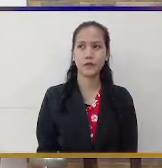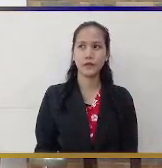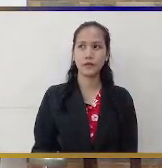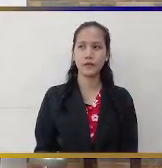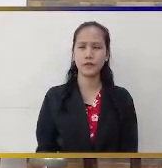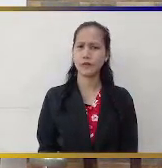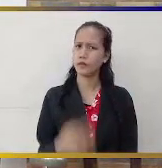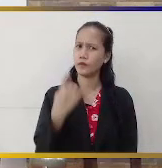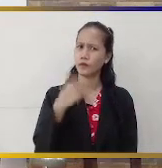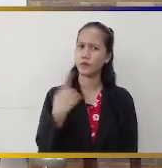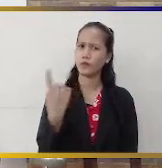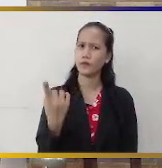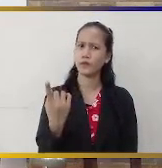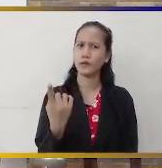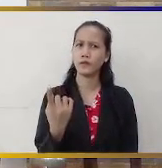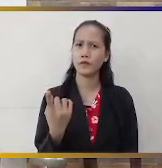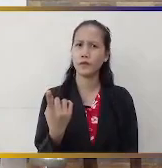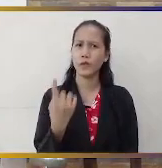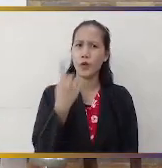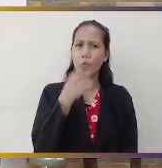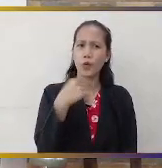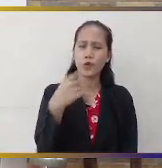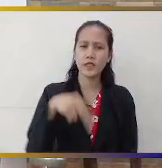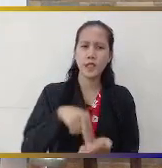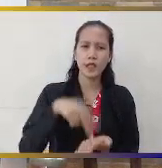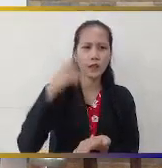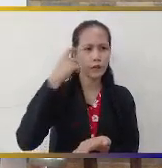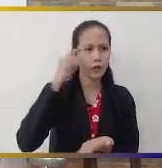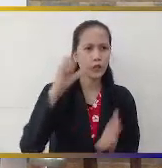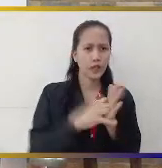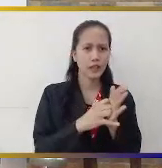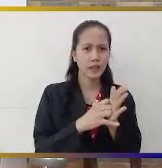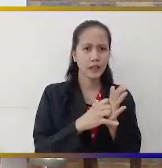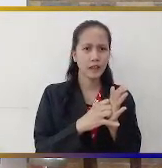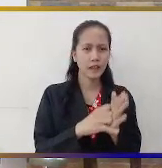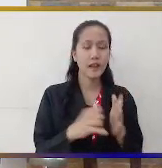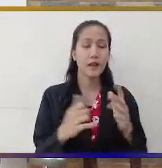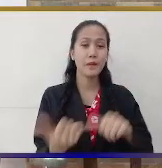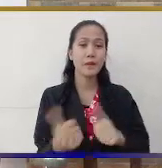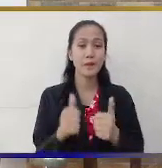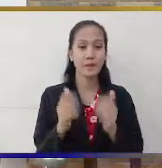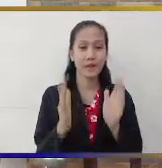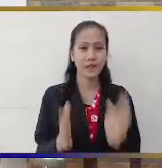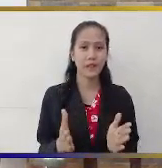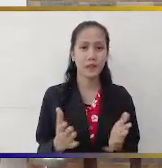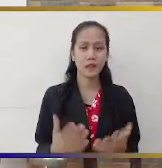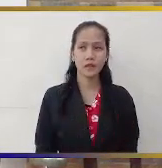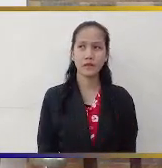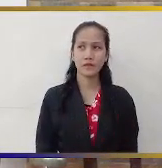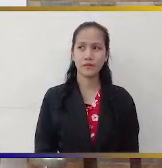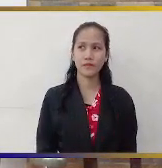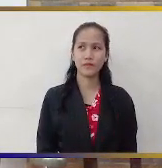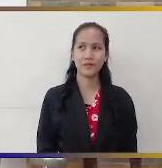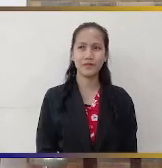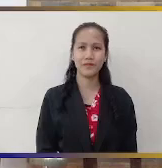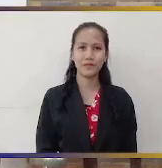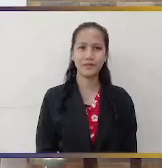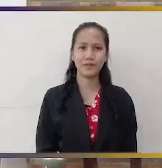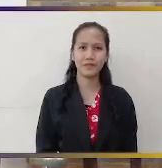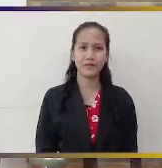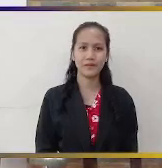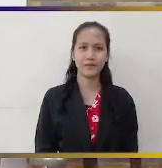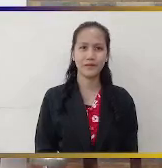that? The Baptists. Where did they get it from? Oh,